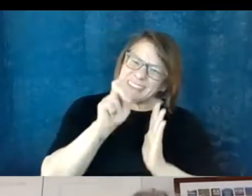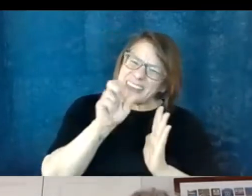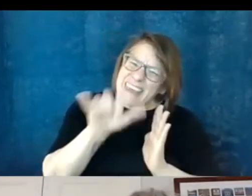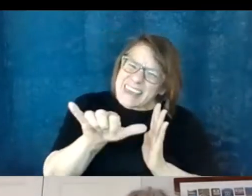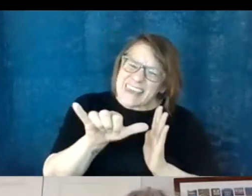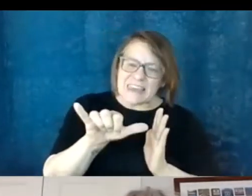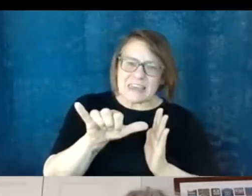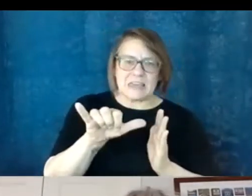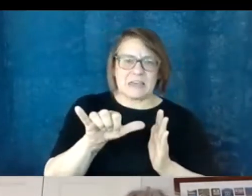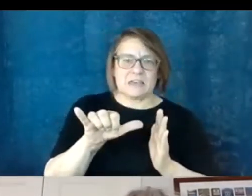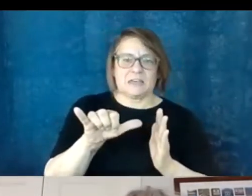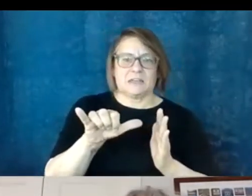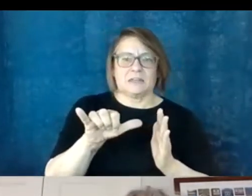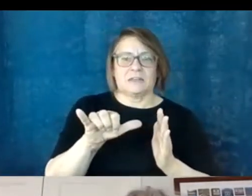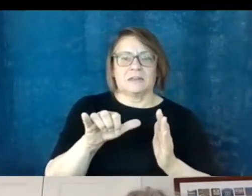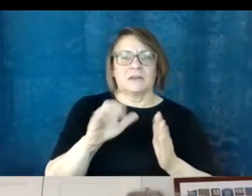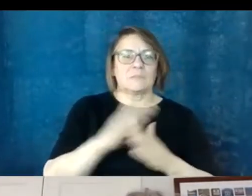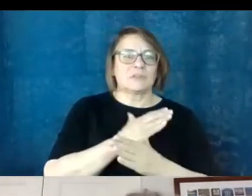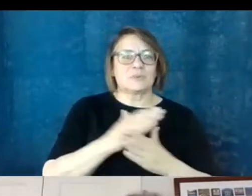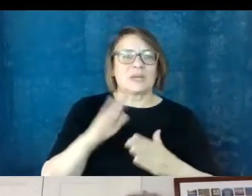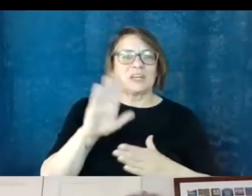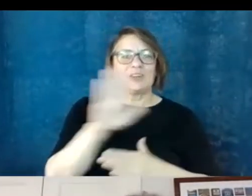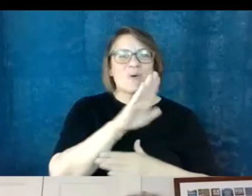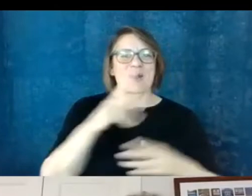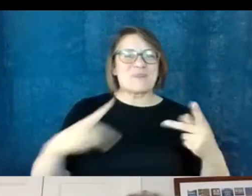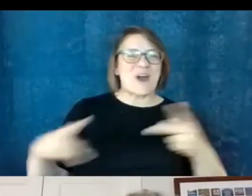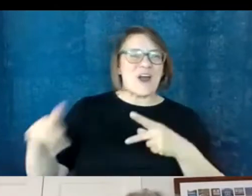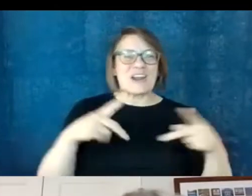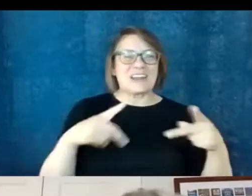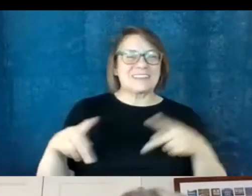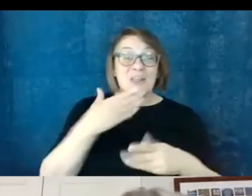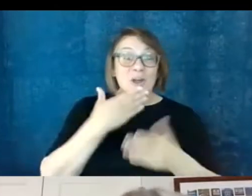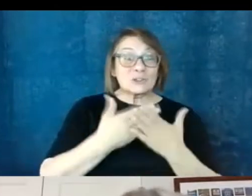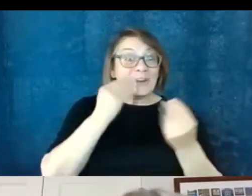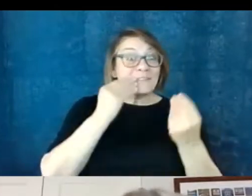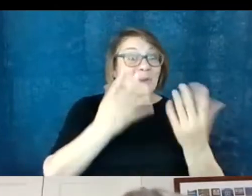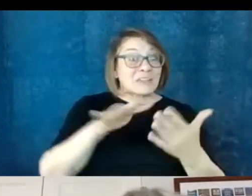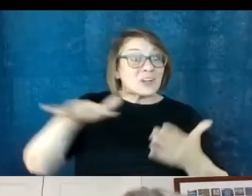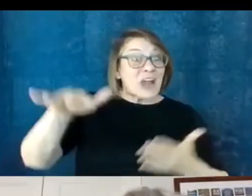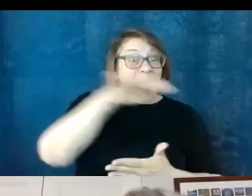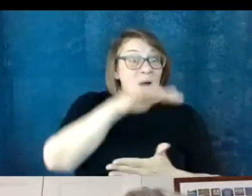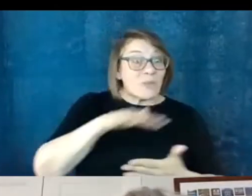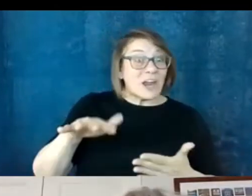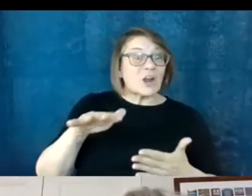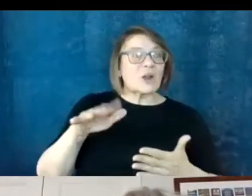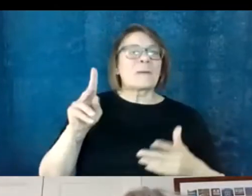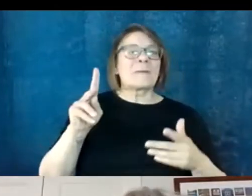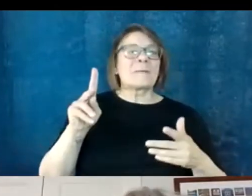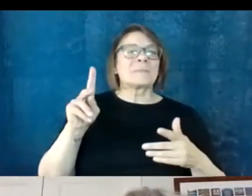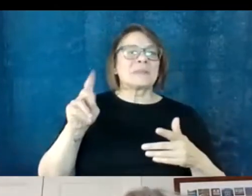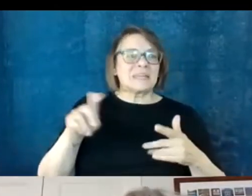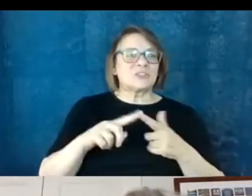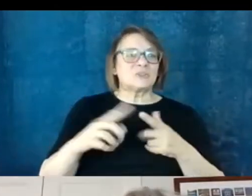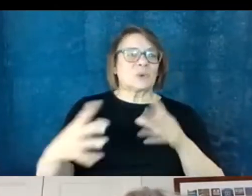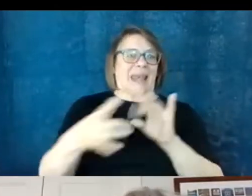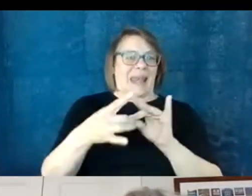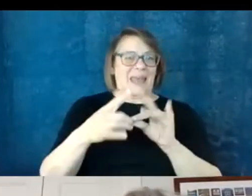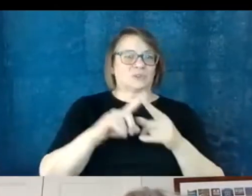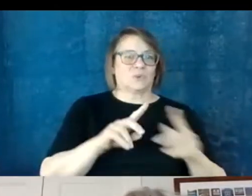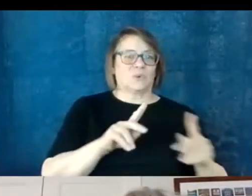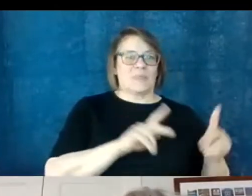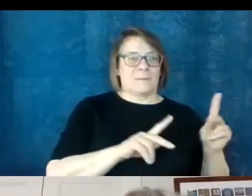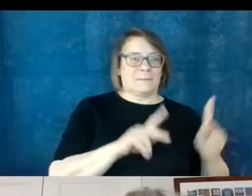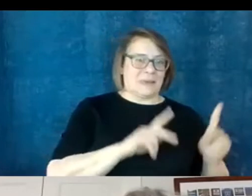between all the parties, because there's good information out there, and if we can get it connected to